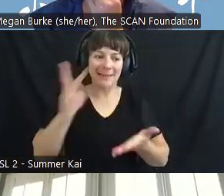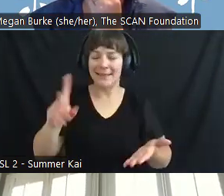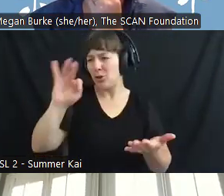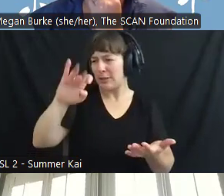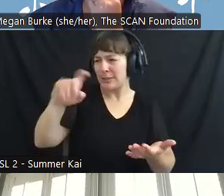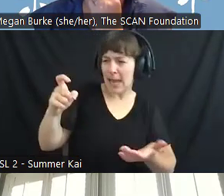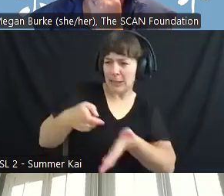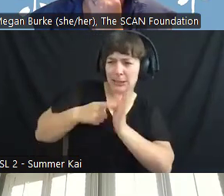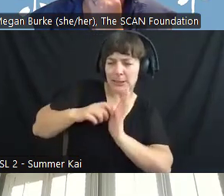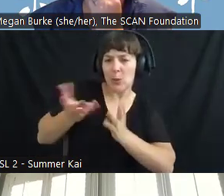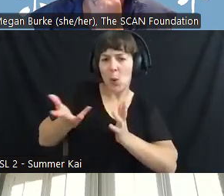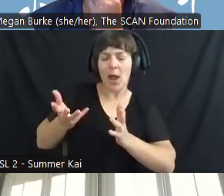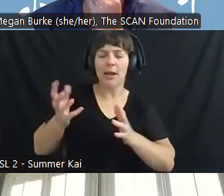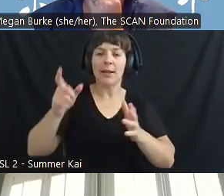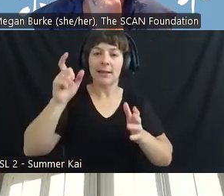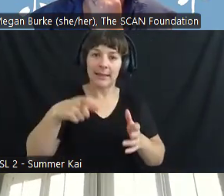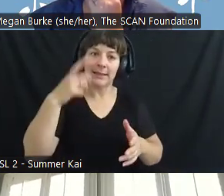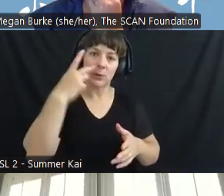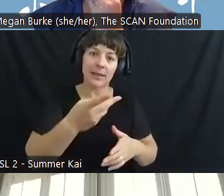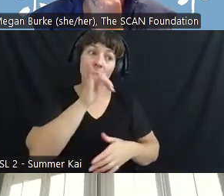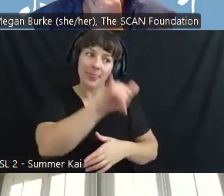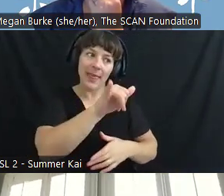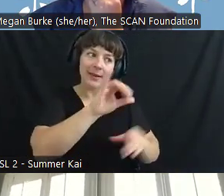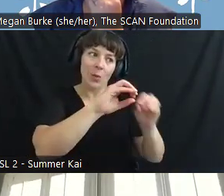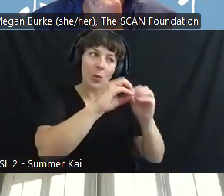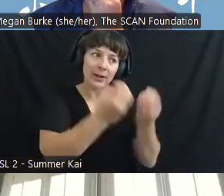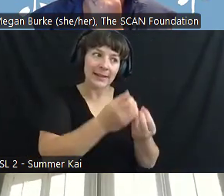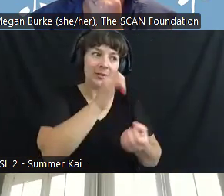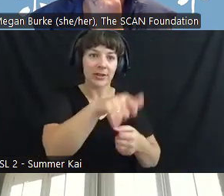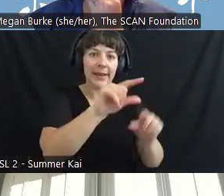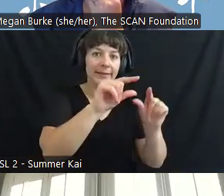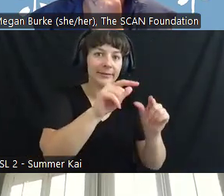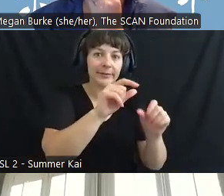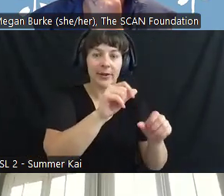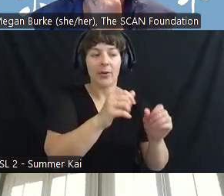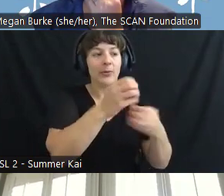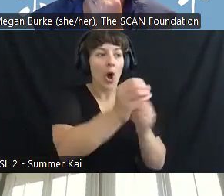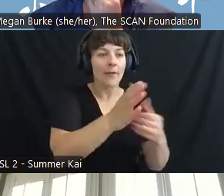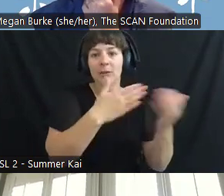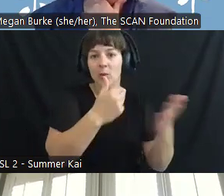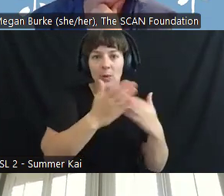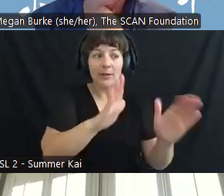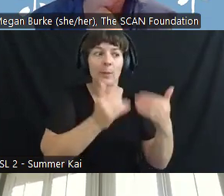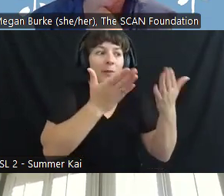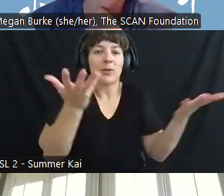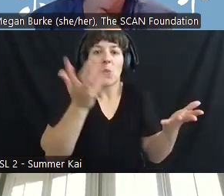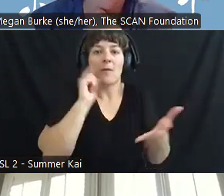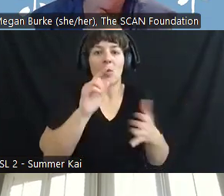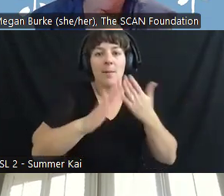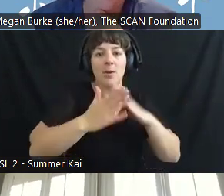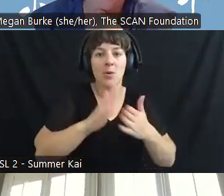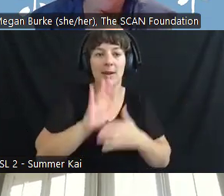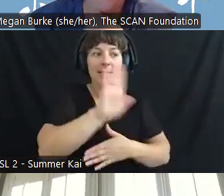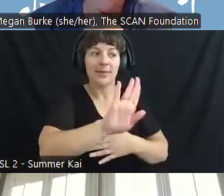need to look more about what does that entity provide to the participants in the community, and what specialties do